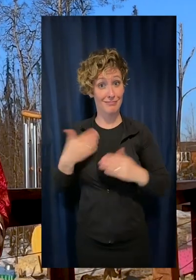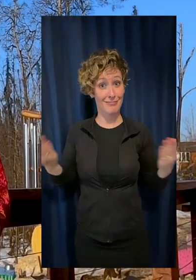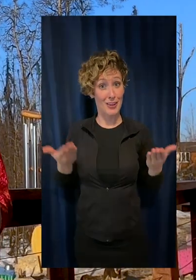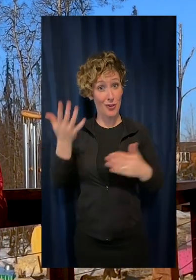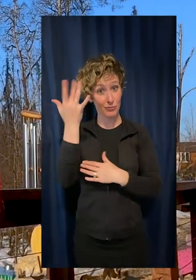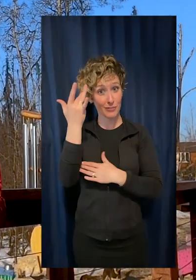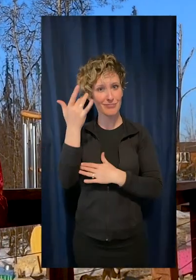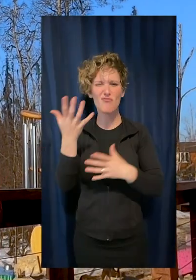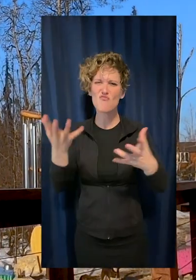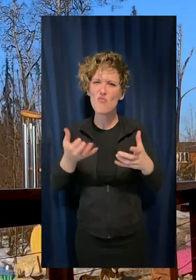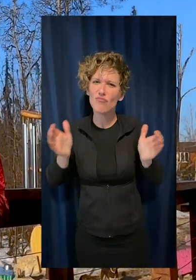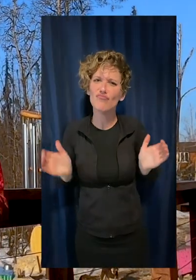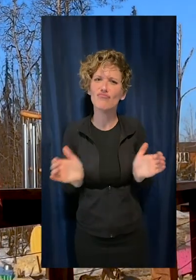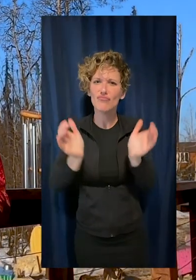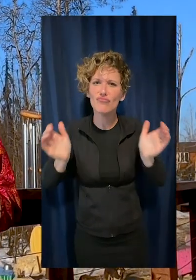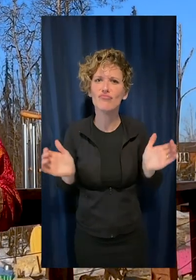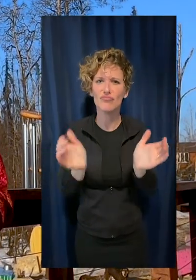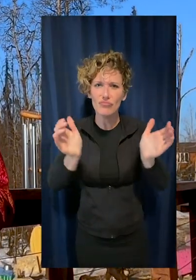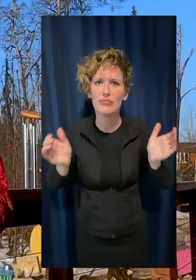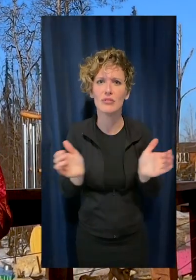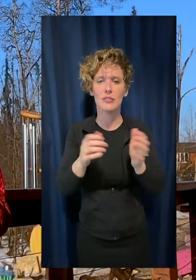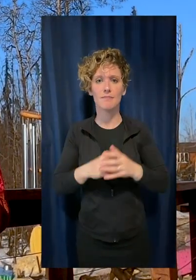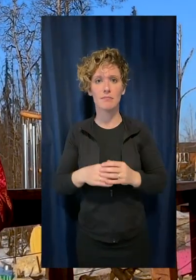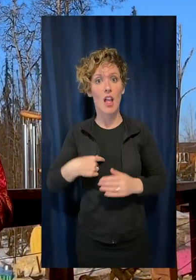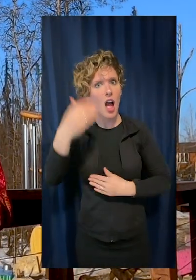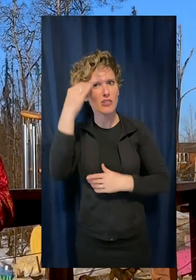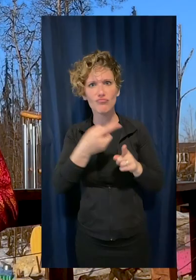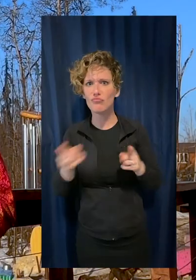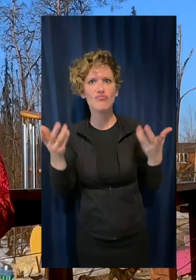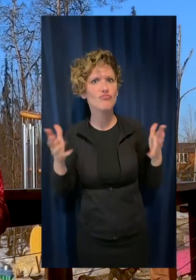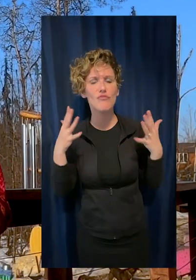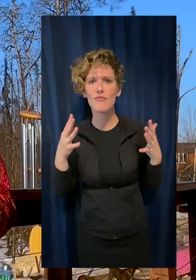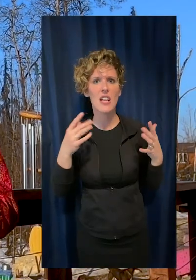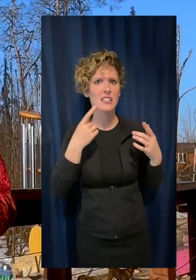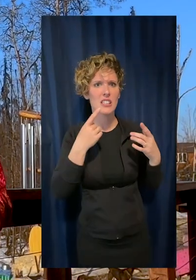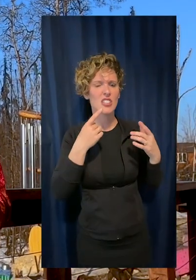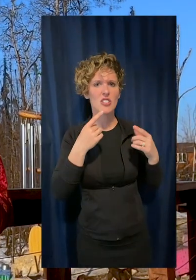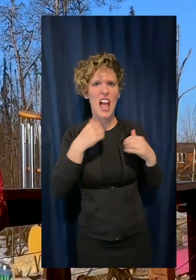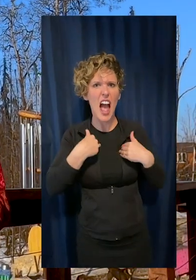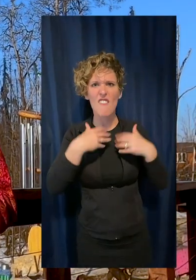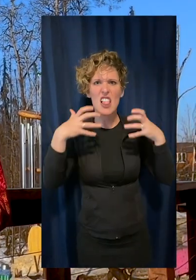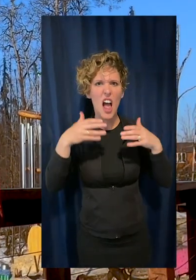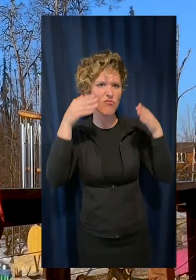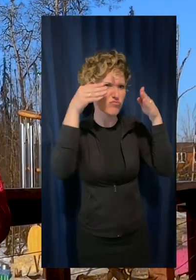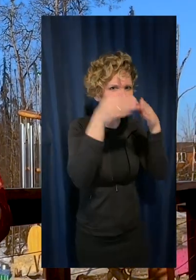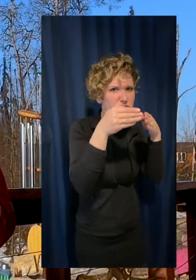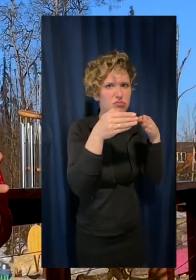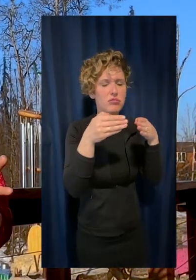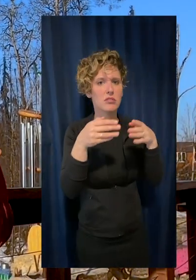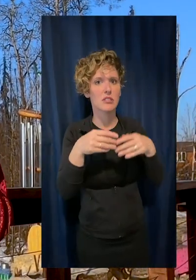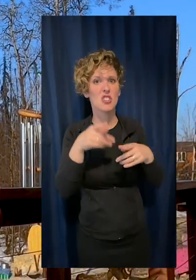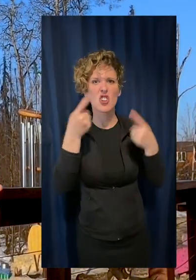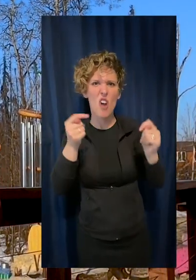extraordinarily driven, or you would never have gotten to this point in your life. When I was in high school and I graduated from high school,